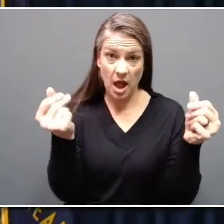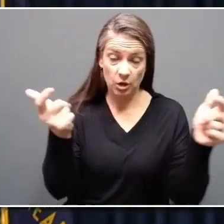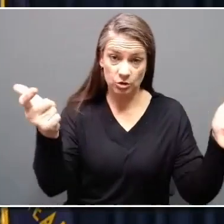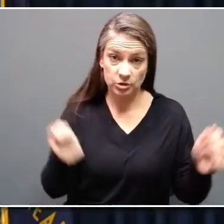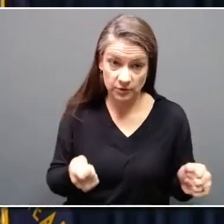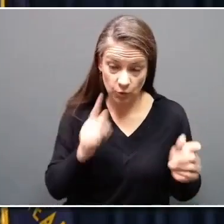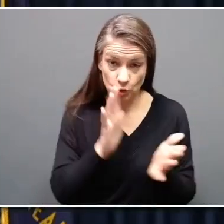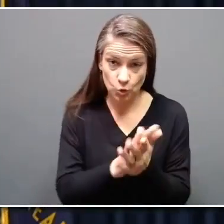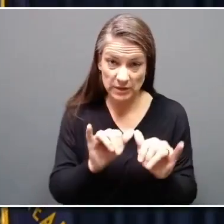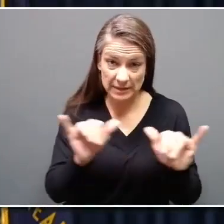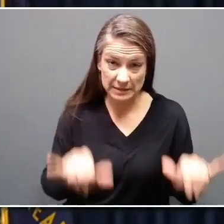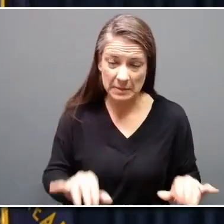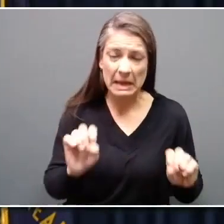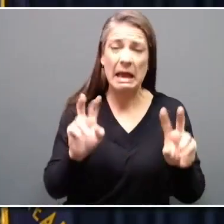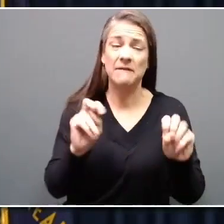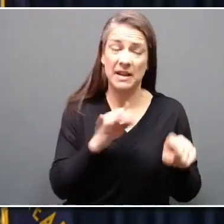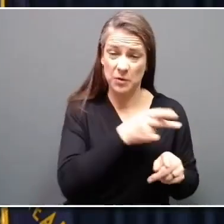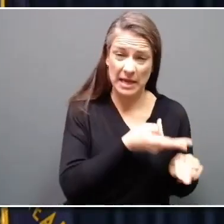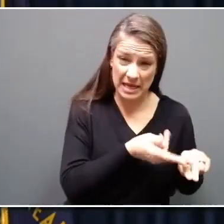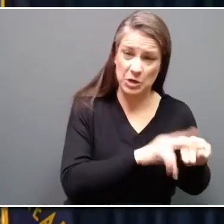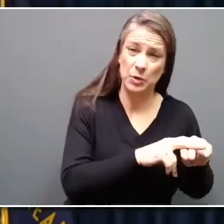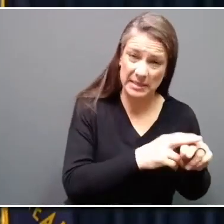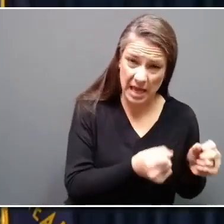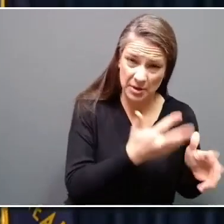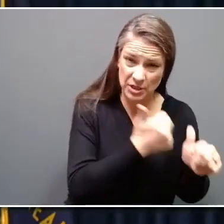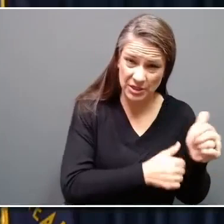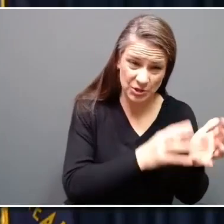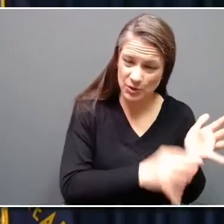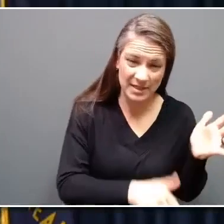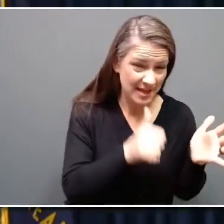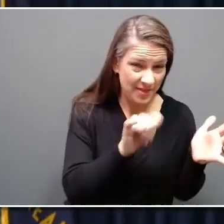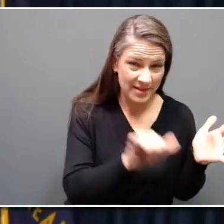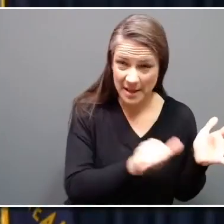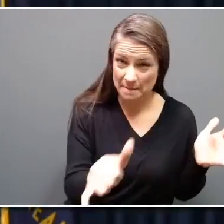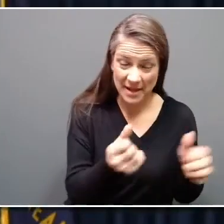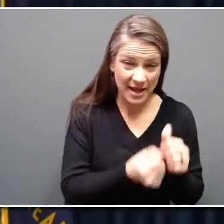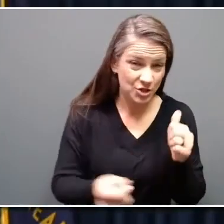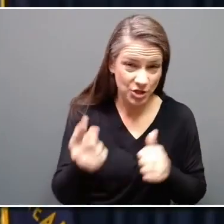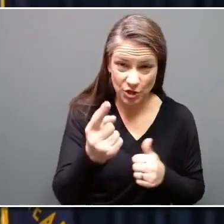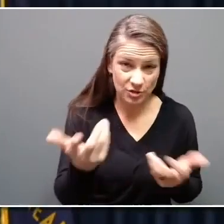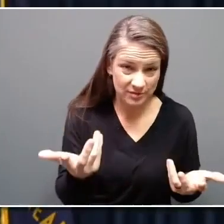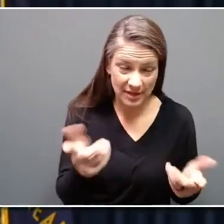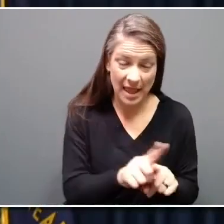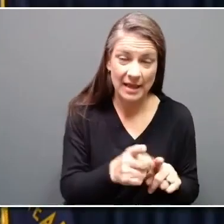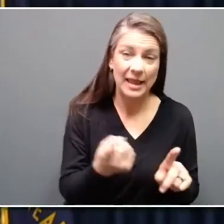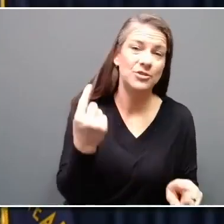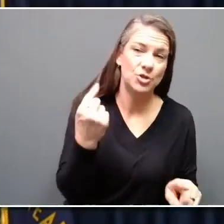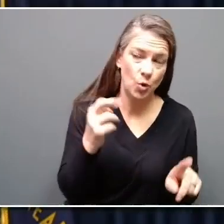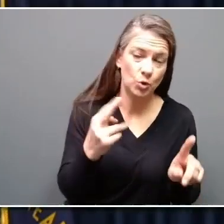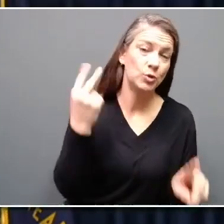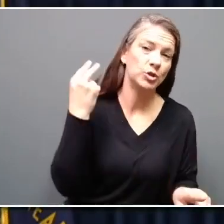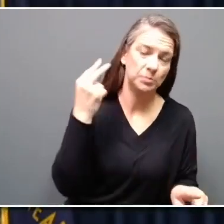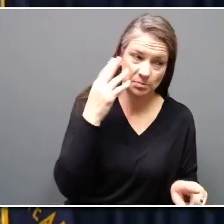system, even increasing the amount per pupil, they might not have the same amount next year as they did last year or the year before, because